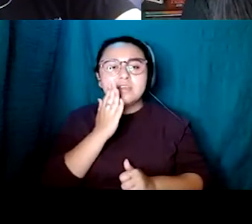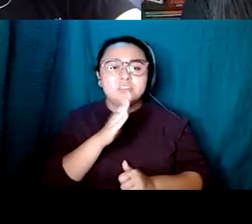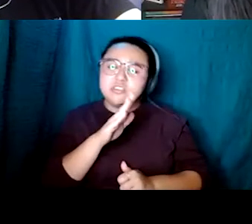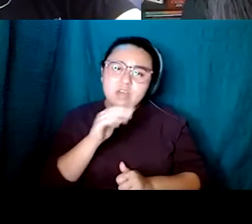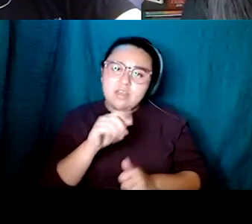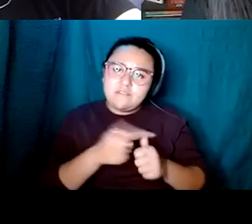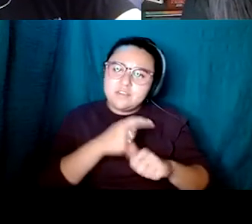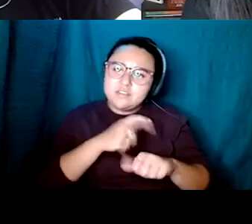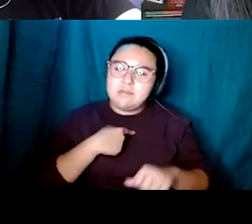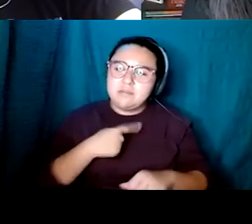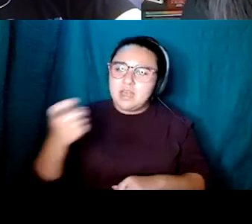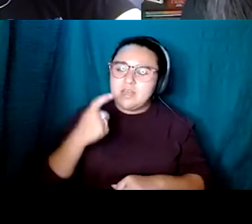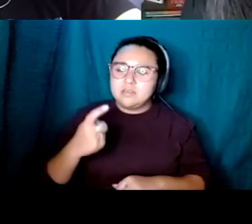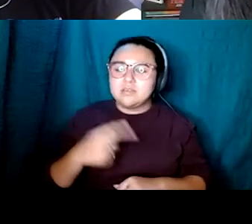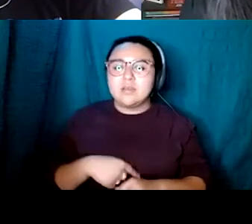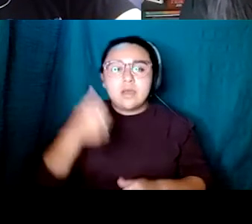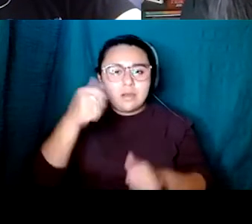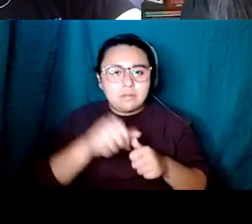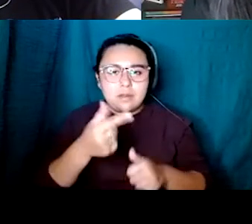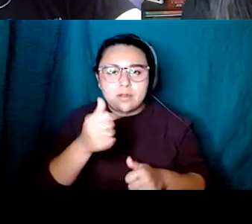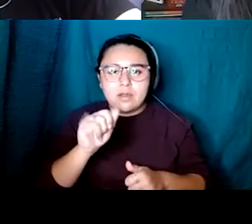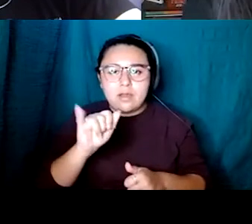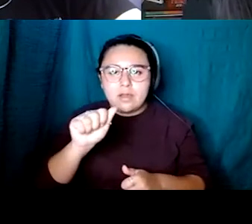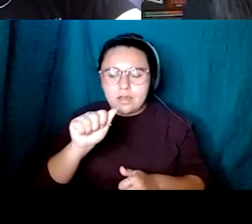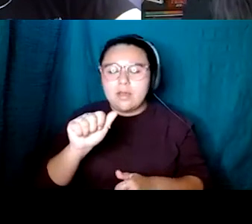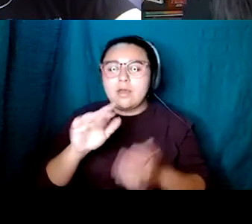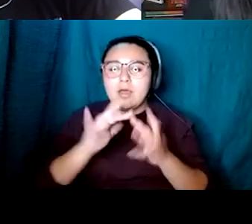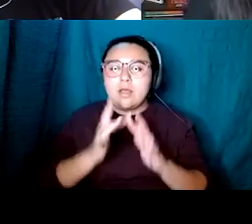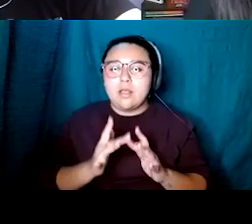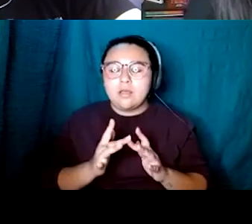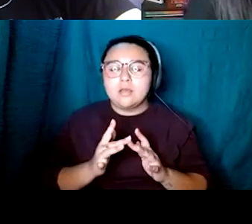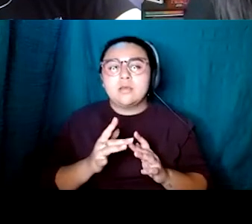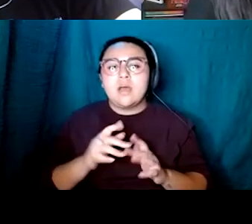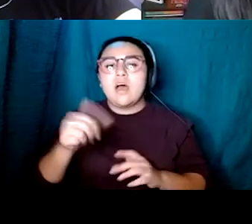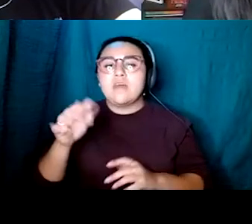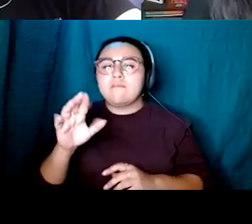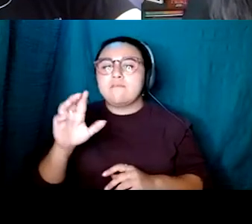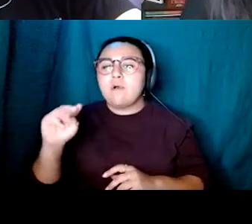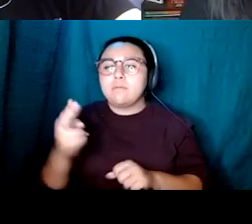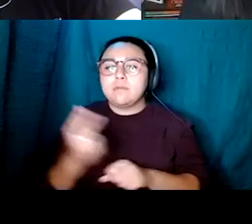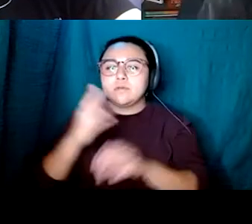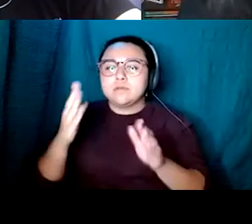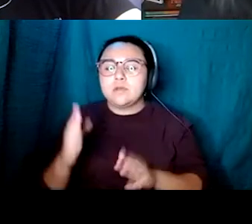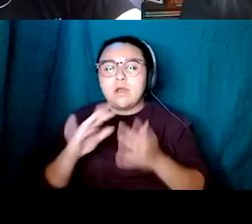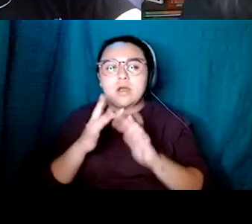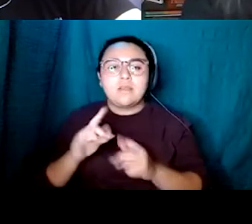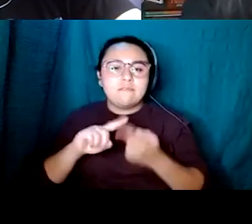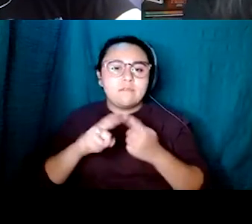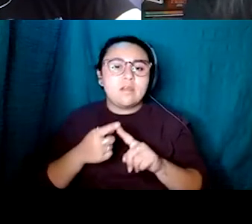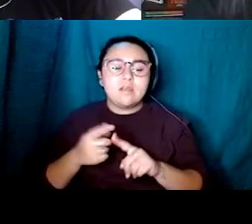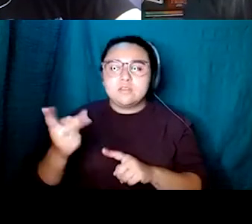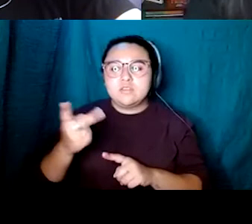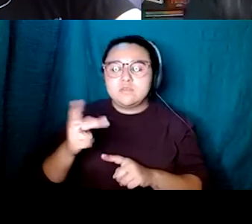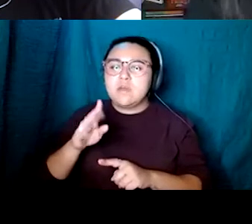early preteen years of using Gaia Online, when the question was posed to me by a fellow forum user and online friend who I'd been casually private